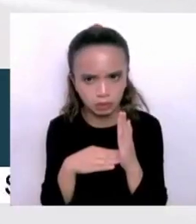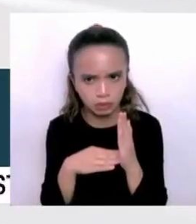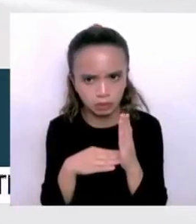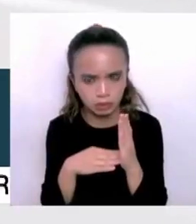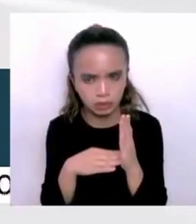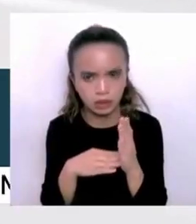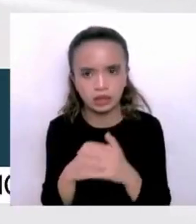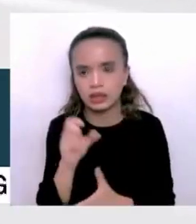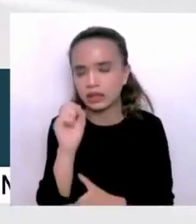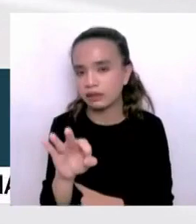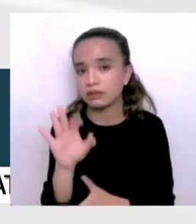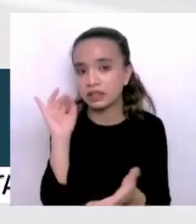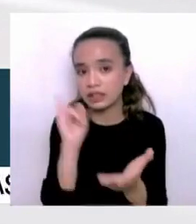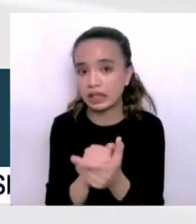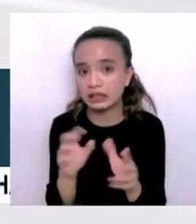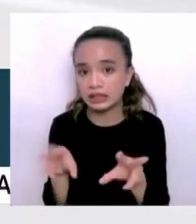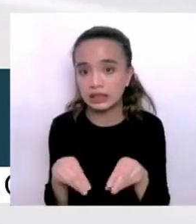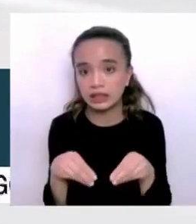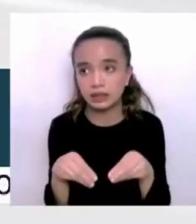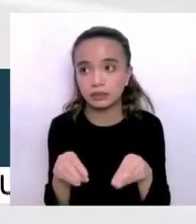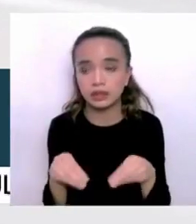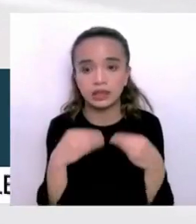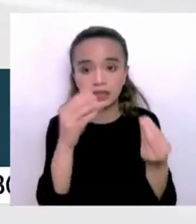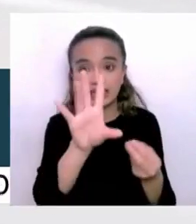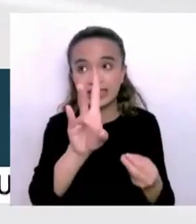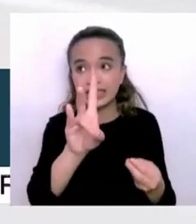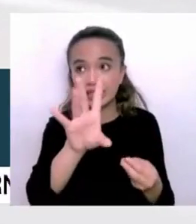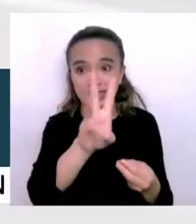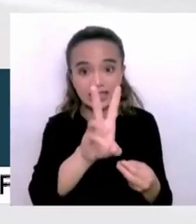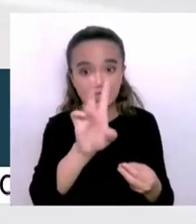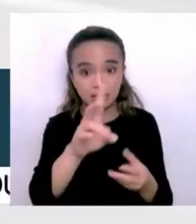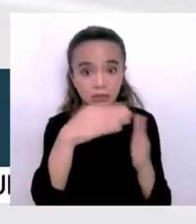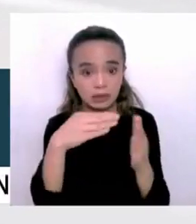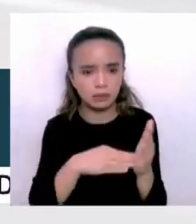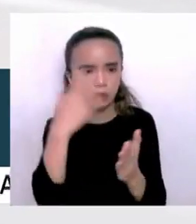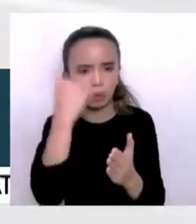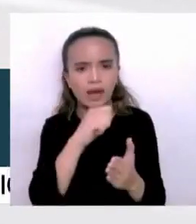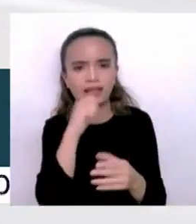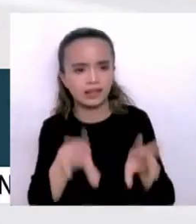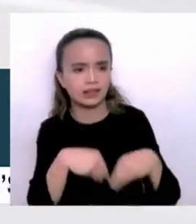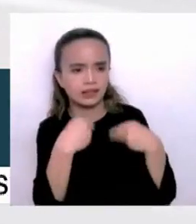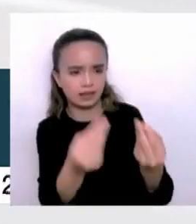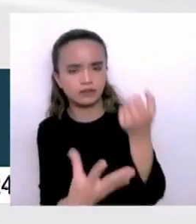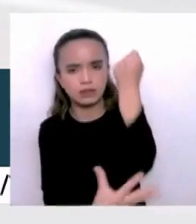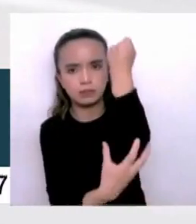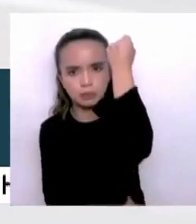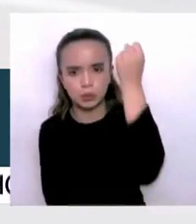if you will give that to the poor, to ayuda. So